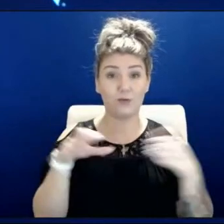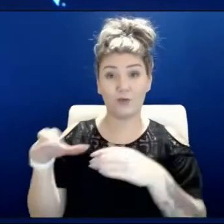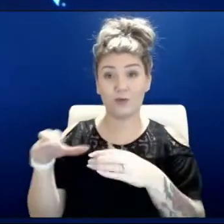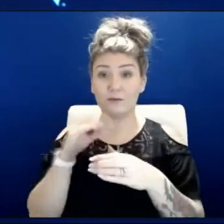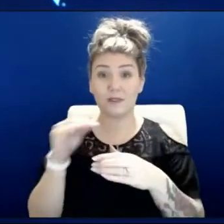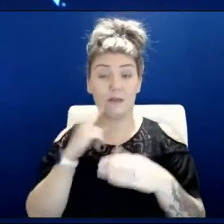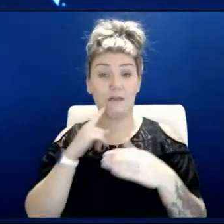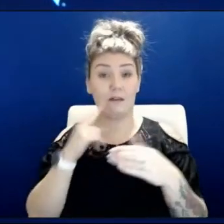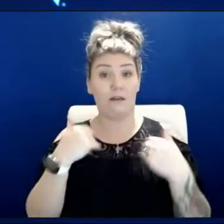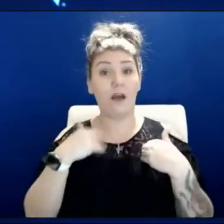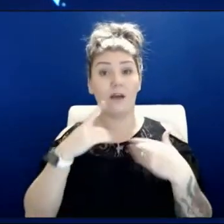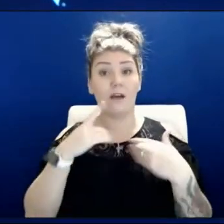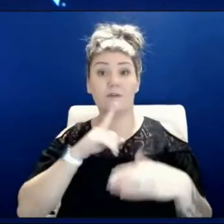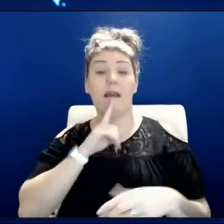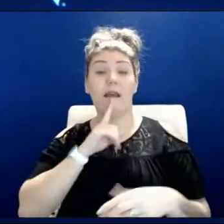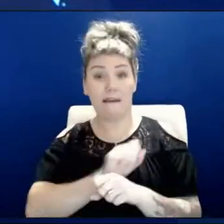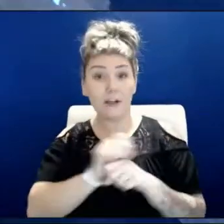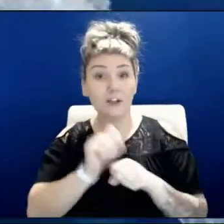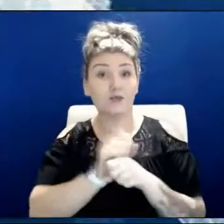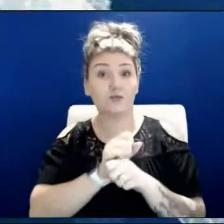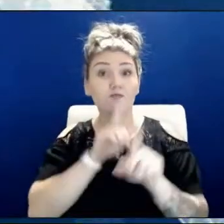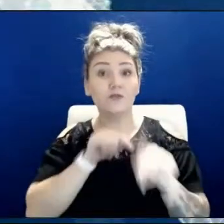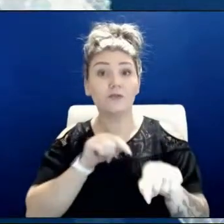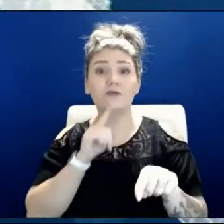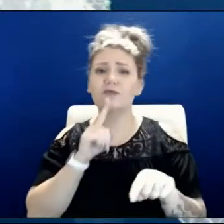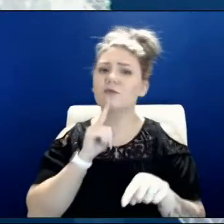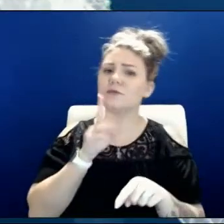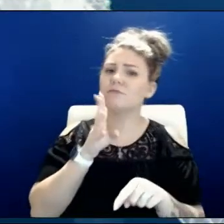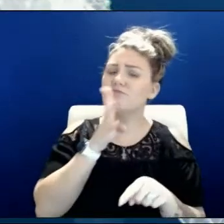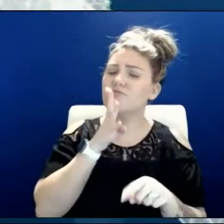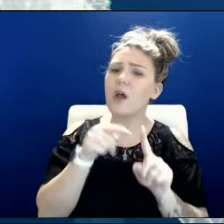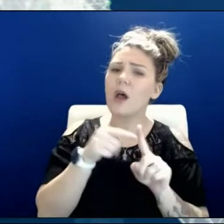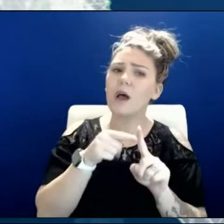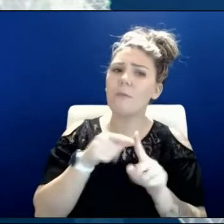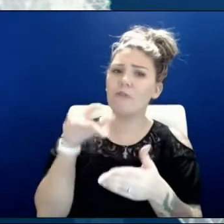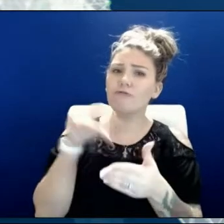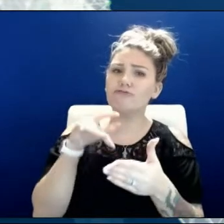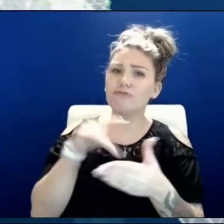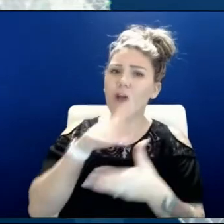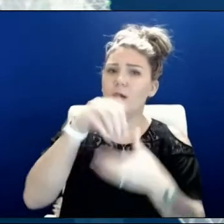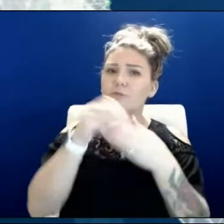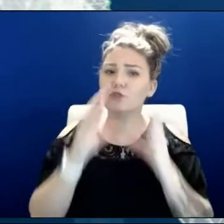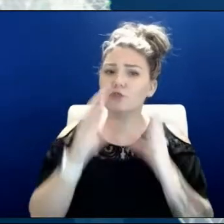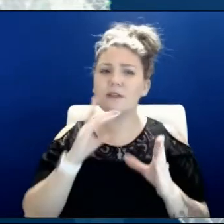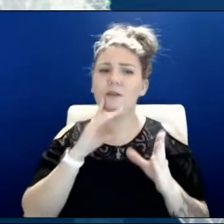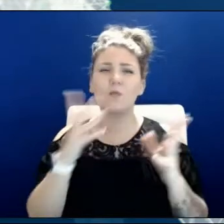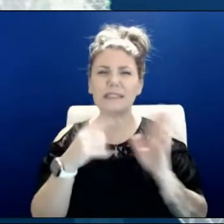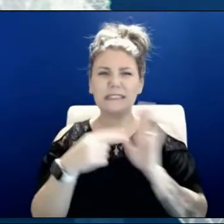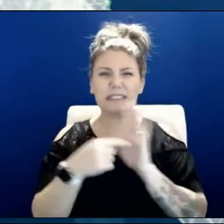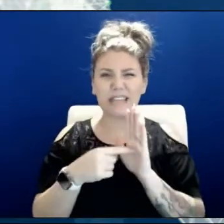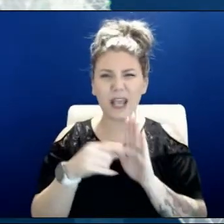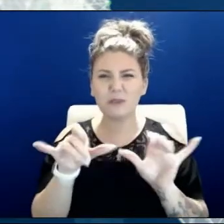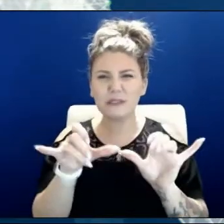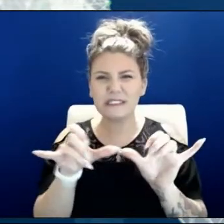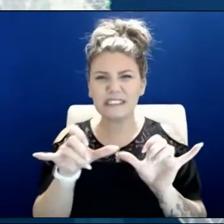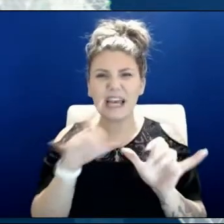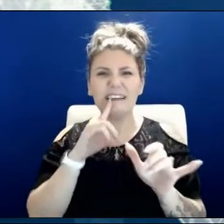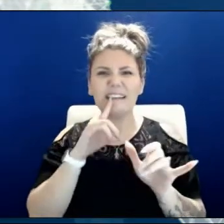So Dr. Shoemaker, talk to us then about trial participants. Let's talk about what is sample size and demographics. What does all that mean?